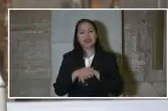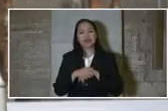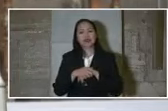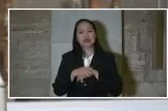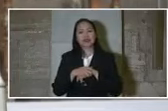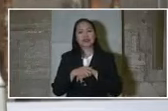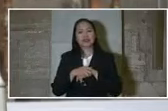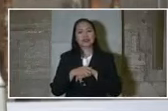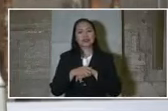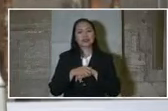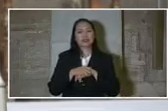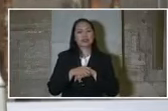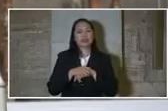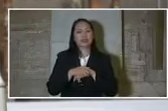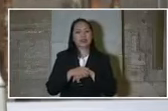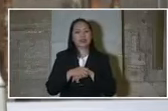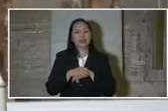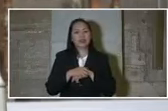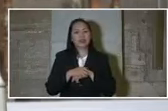The other day,